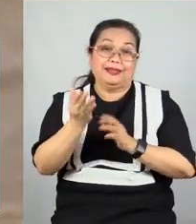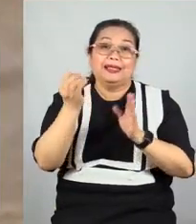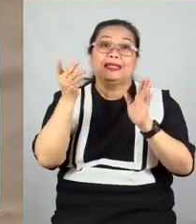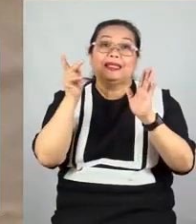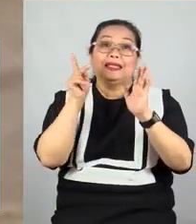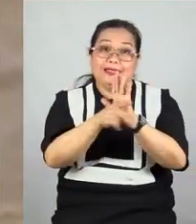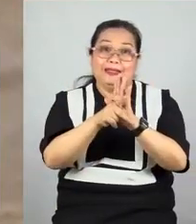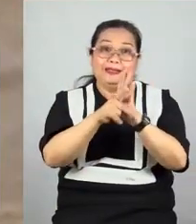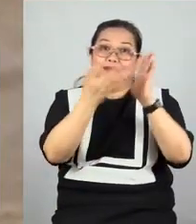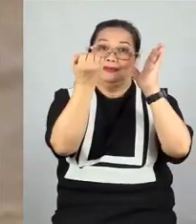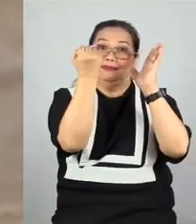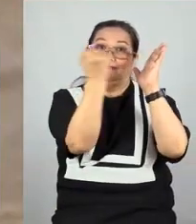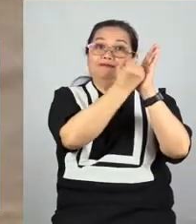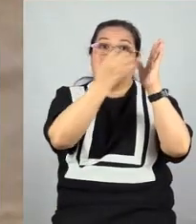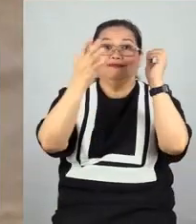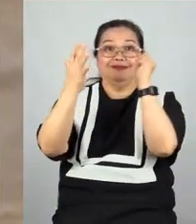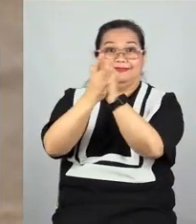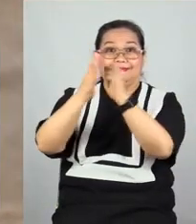cross.